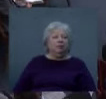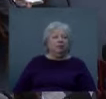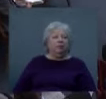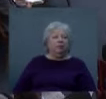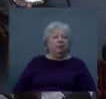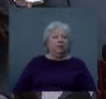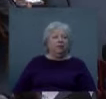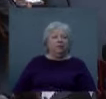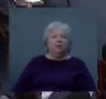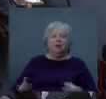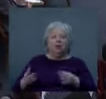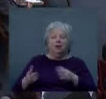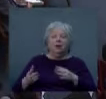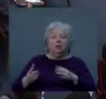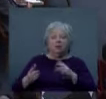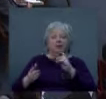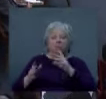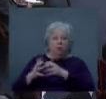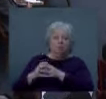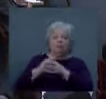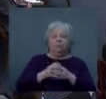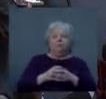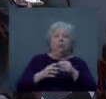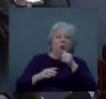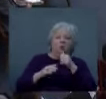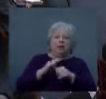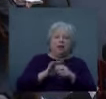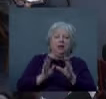Excuse the executive session.